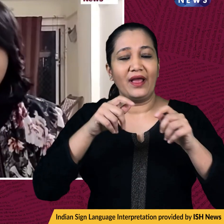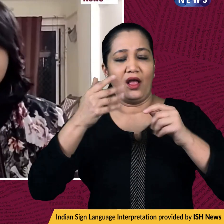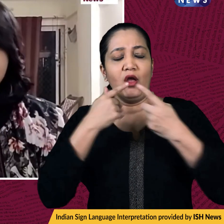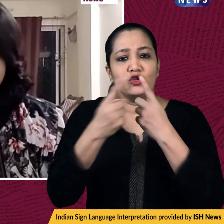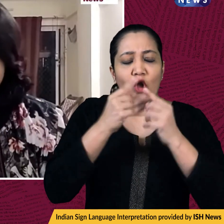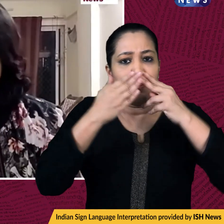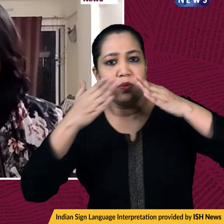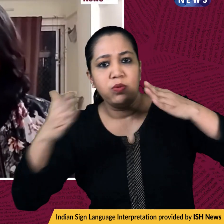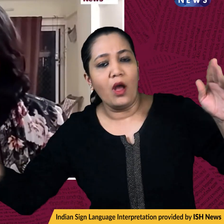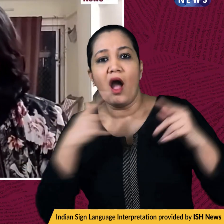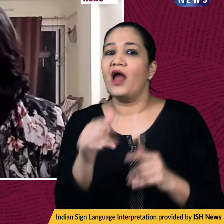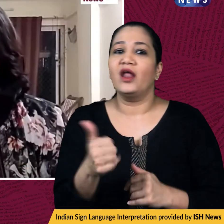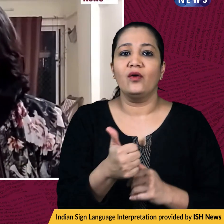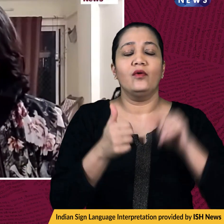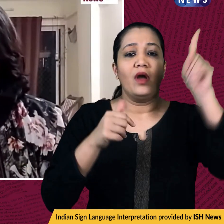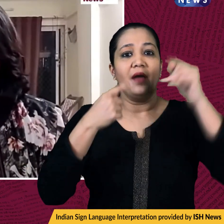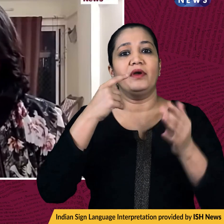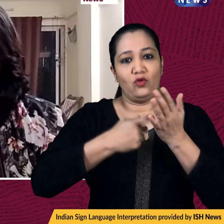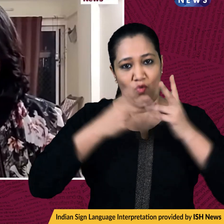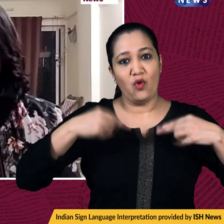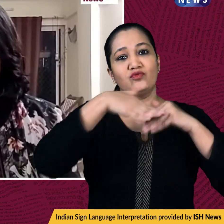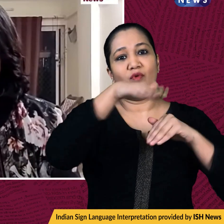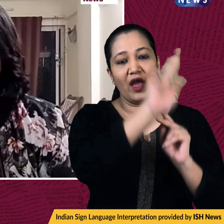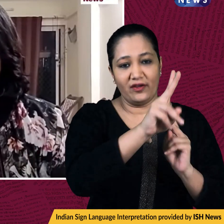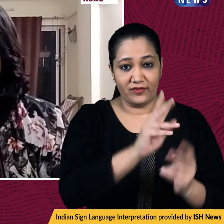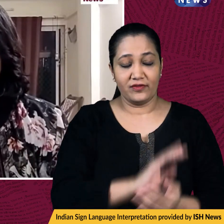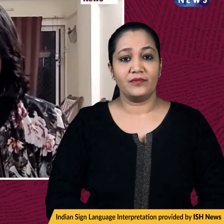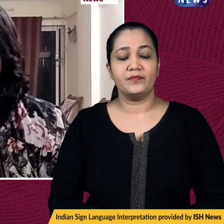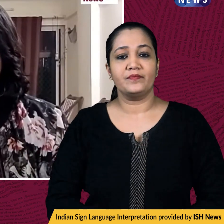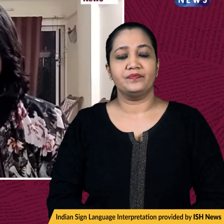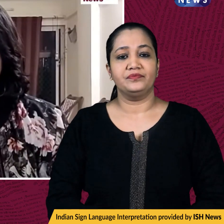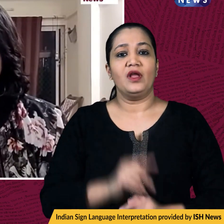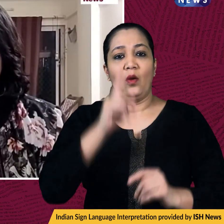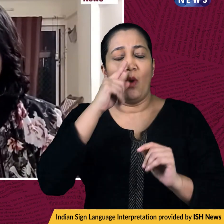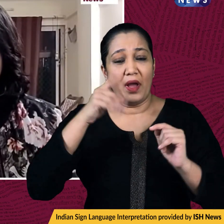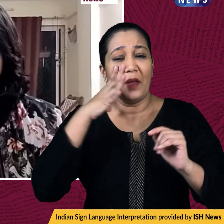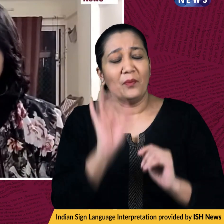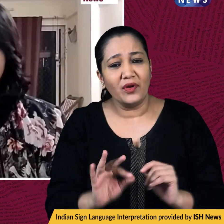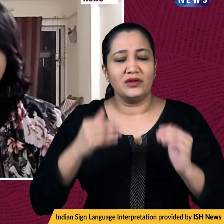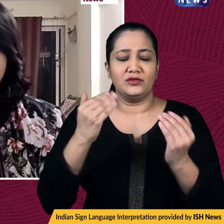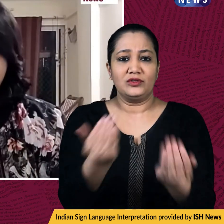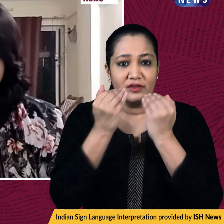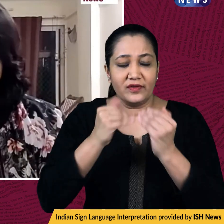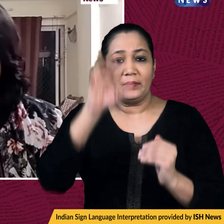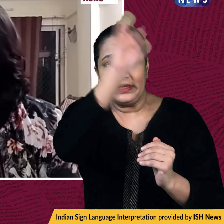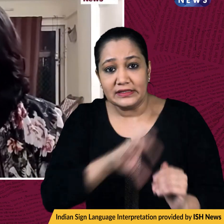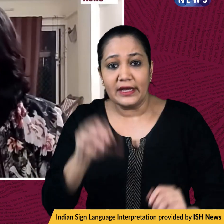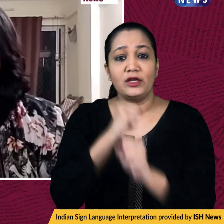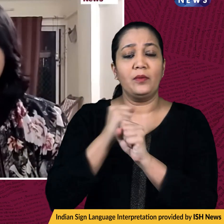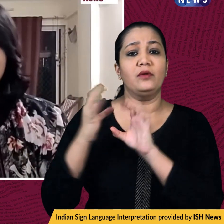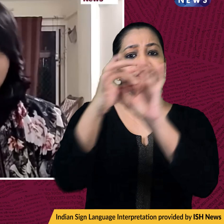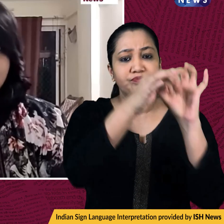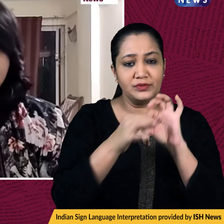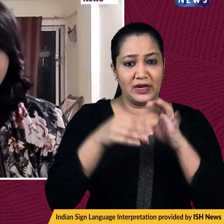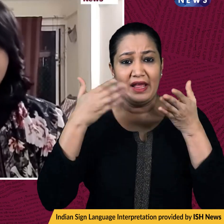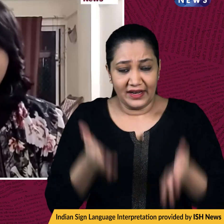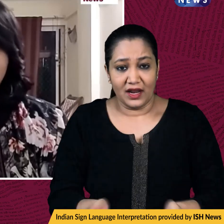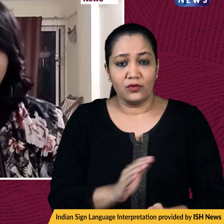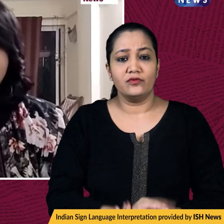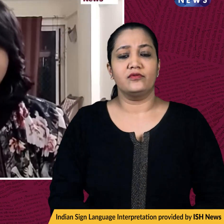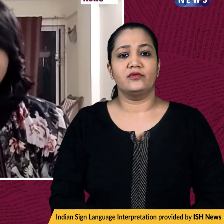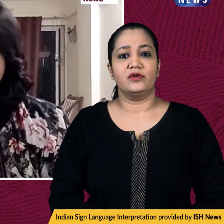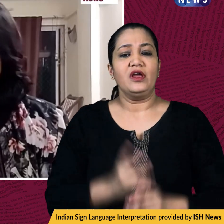currently sub judice. She said the government's endeavor is to protect women in this country in collaboration with state governments, and that currently